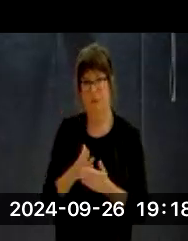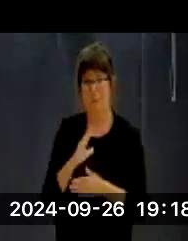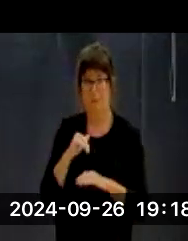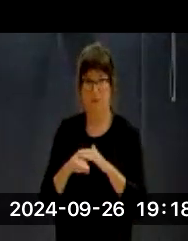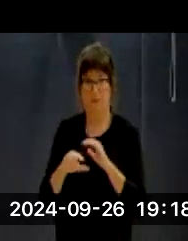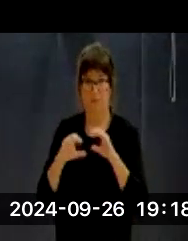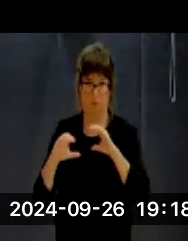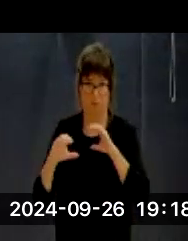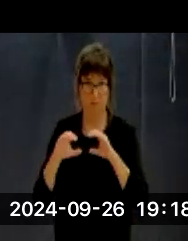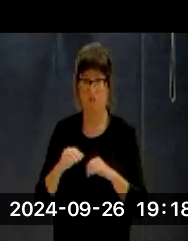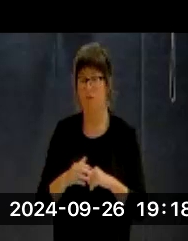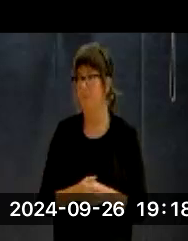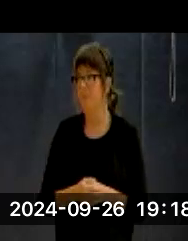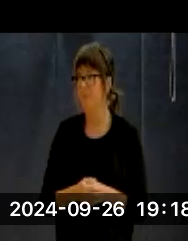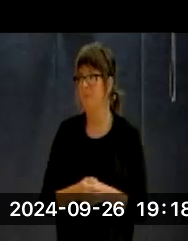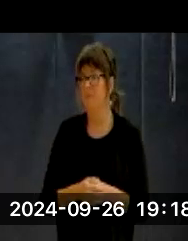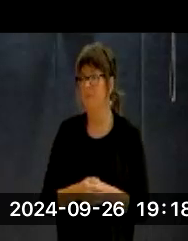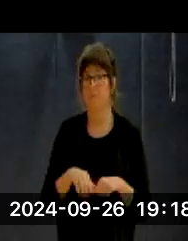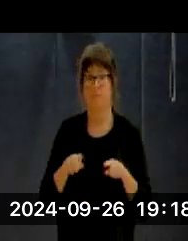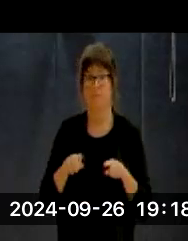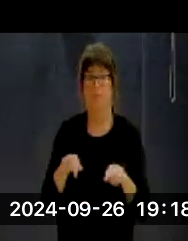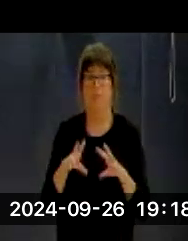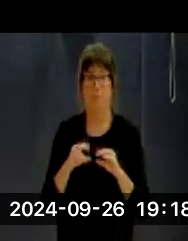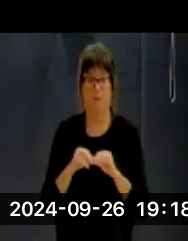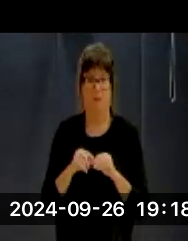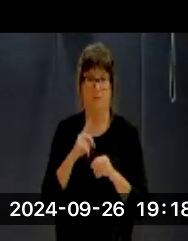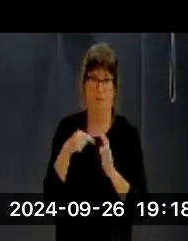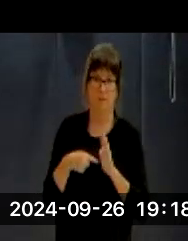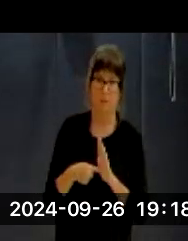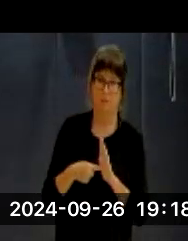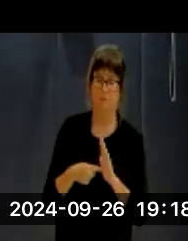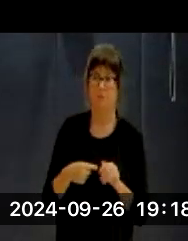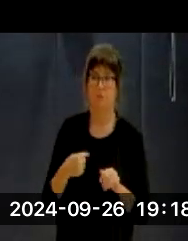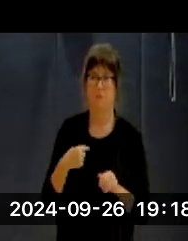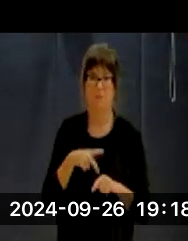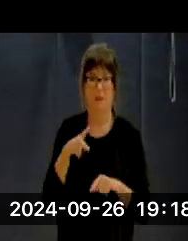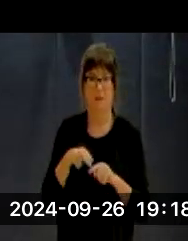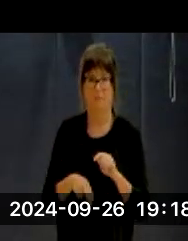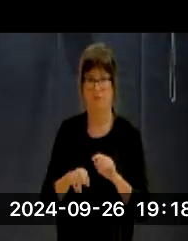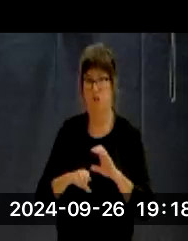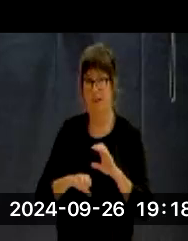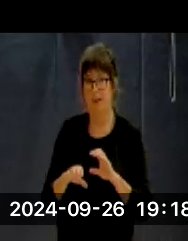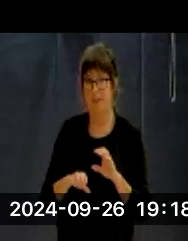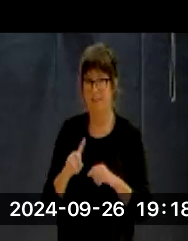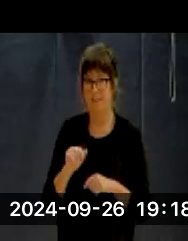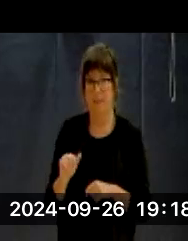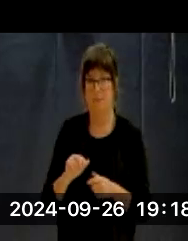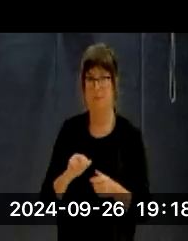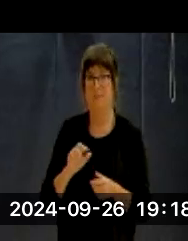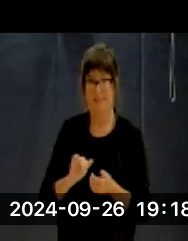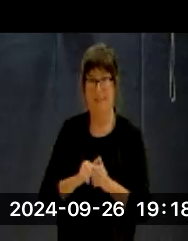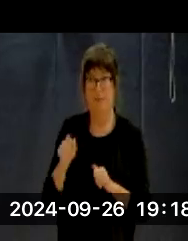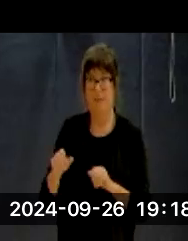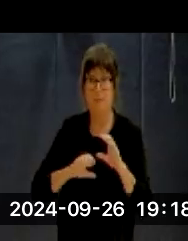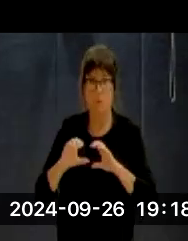communication. In this meeting, for example, we have cut off the chat. It's disabled. That is how he communicates.